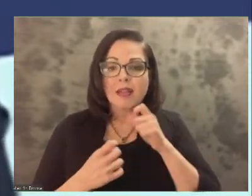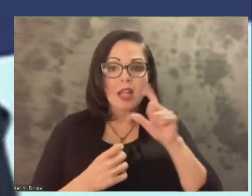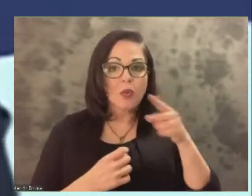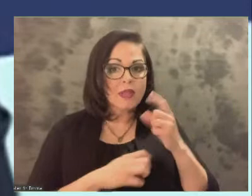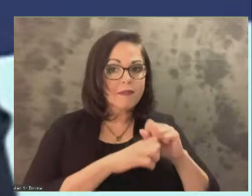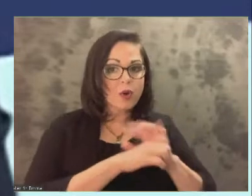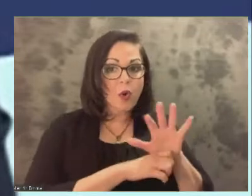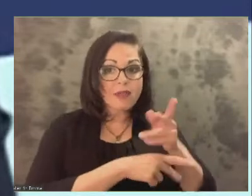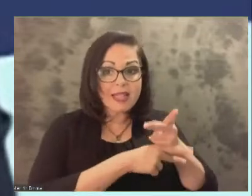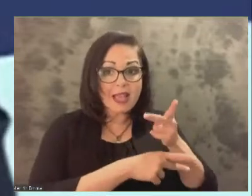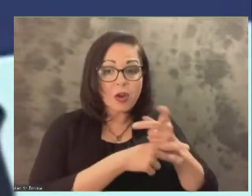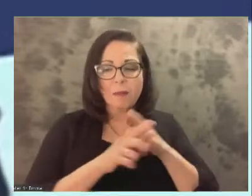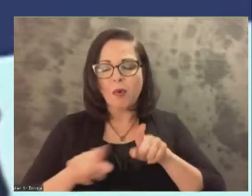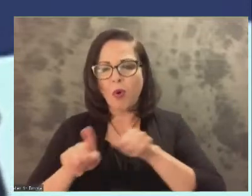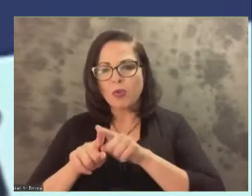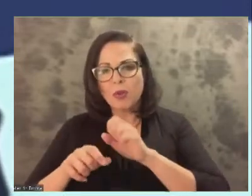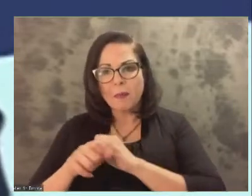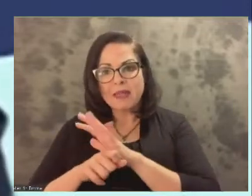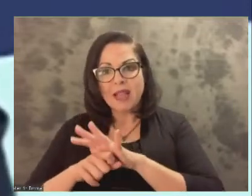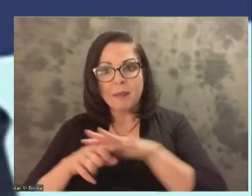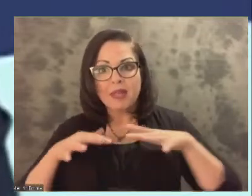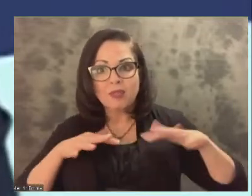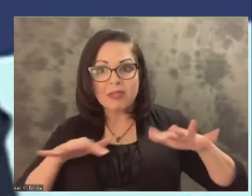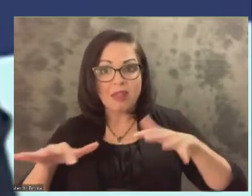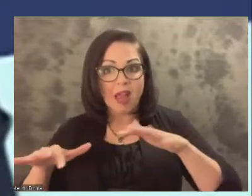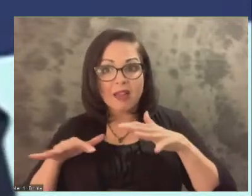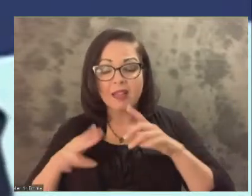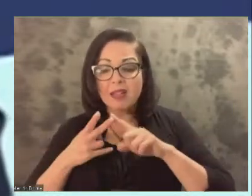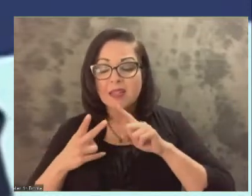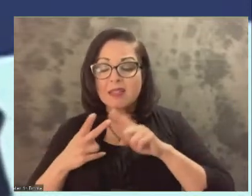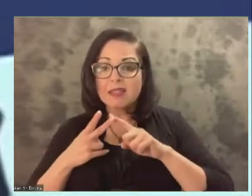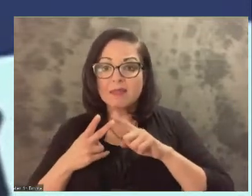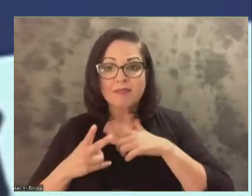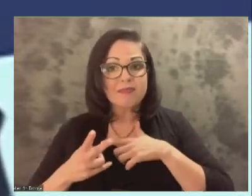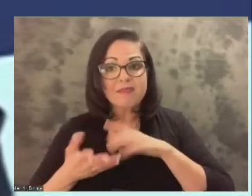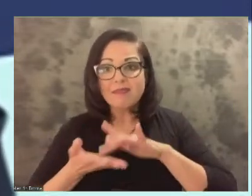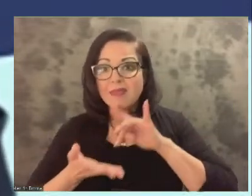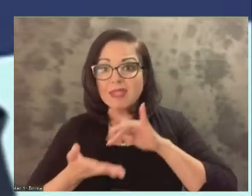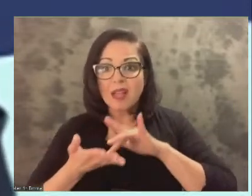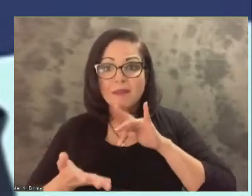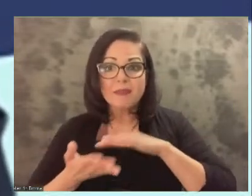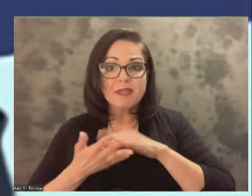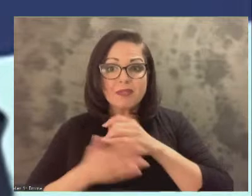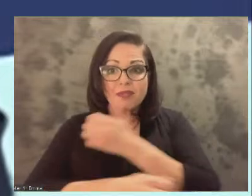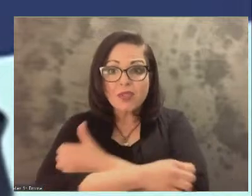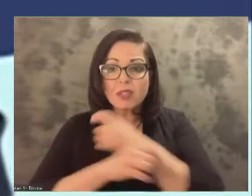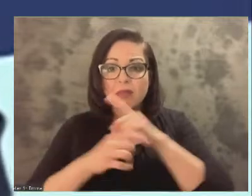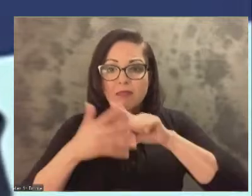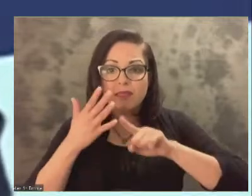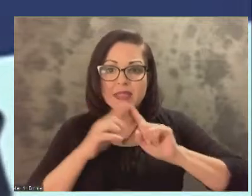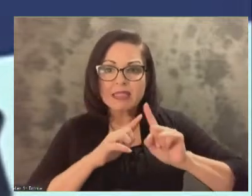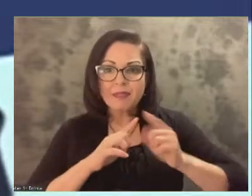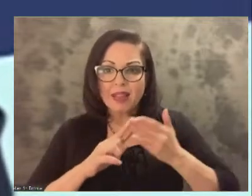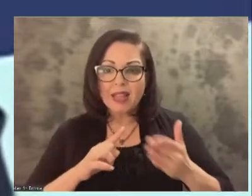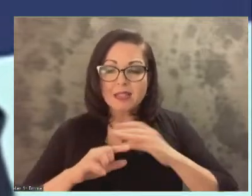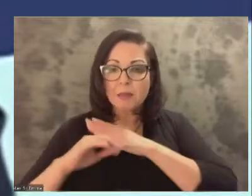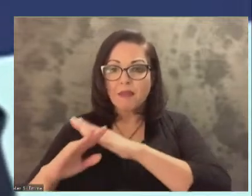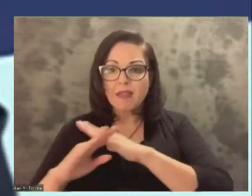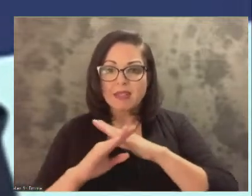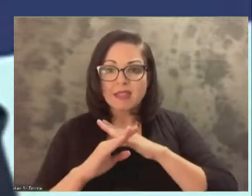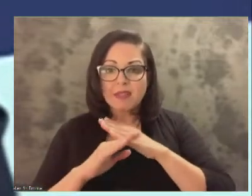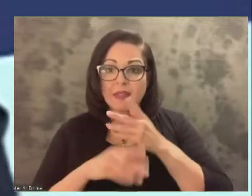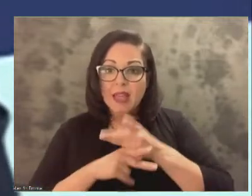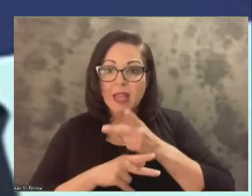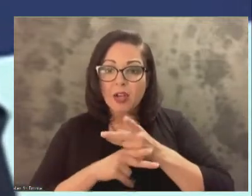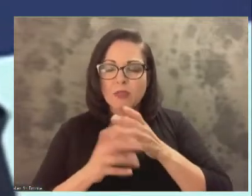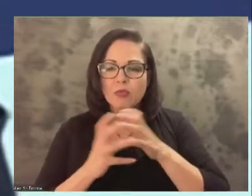but for pandemic-related anxiety, substance abuse, depression, preventive care, so much more. The